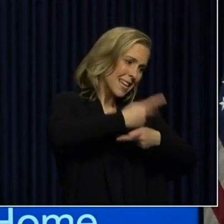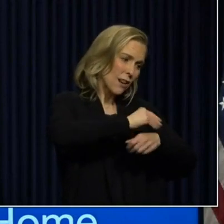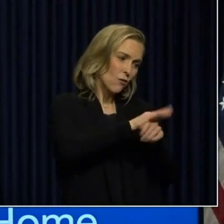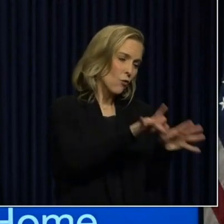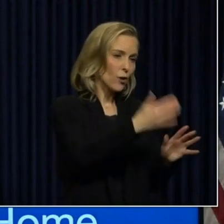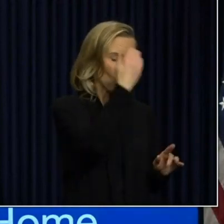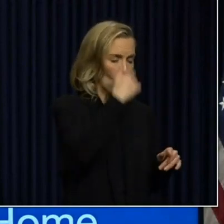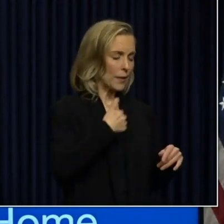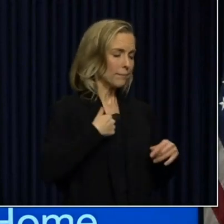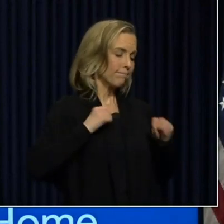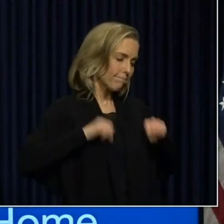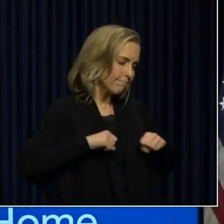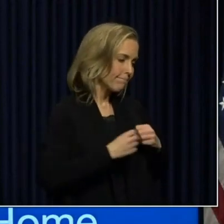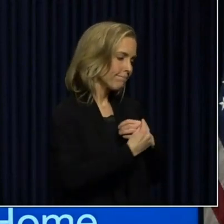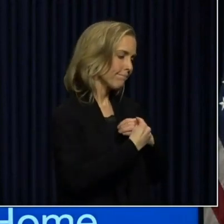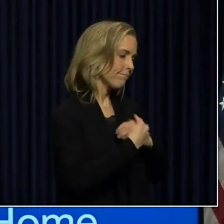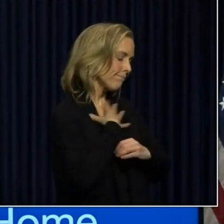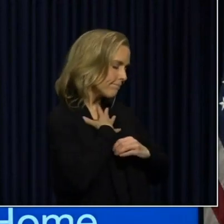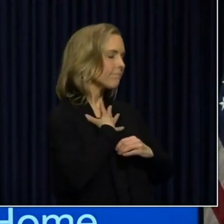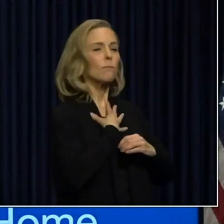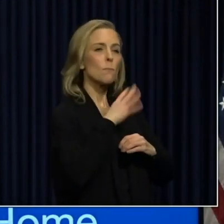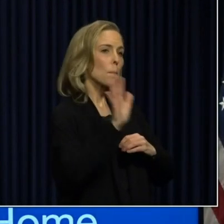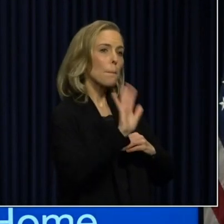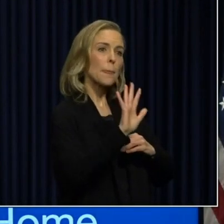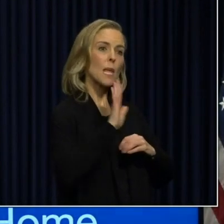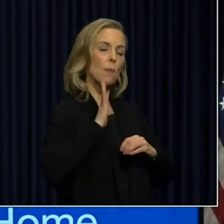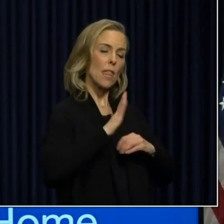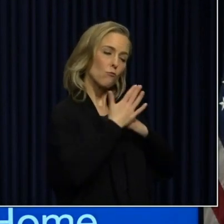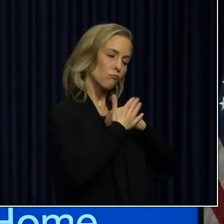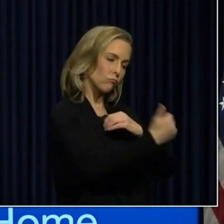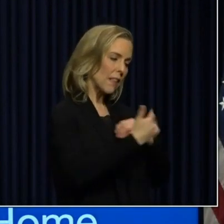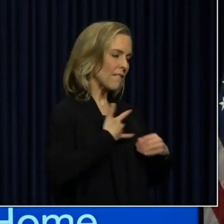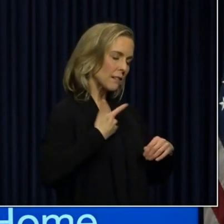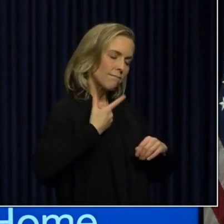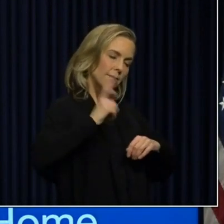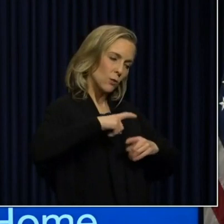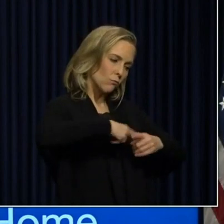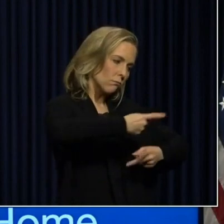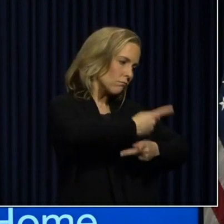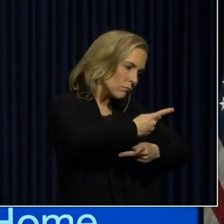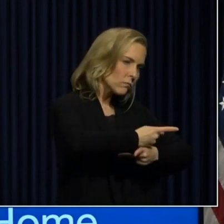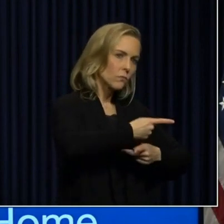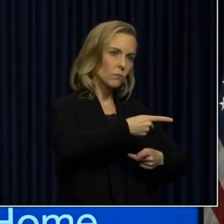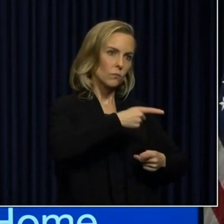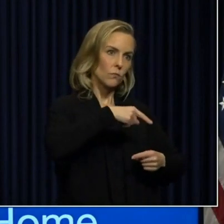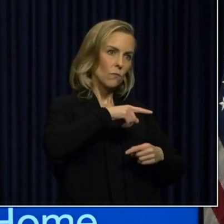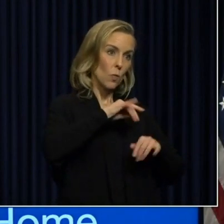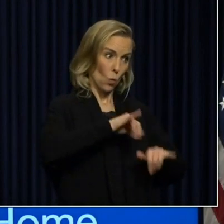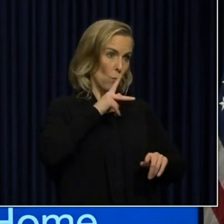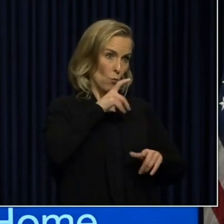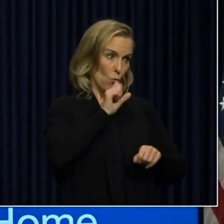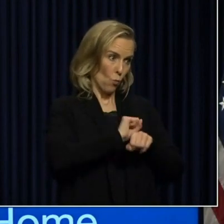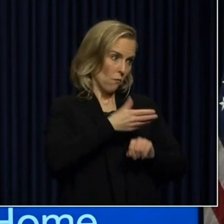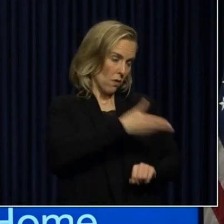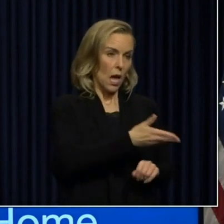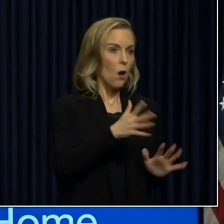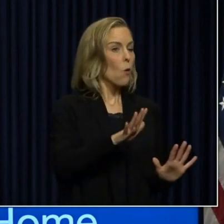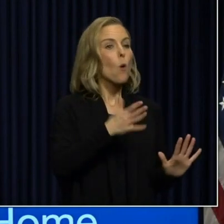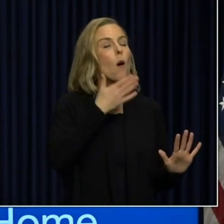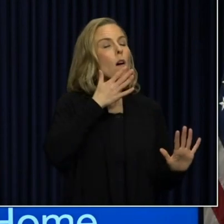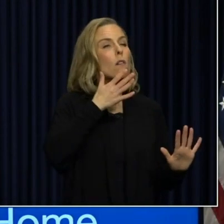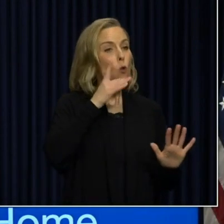exposed to the virus, but are doing it because that is their calling. And I got to tell you, we have better